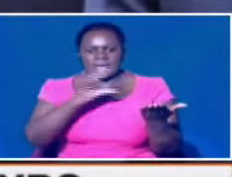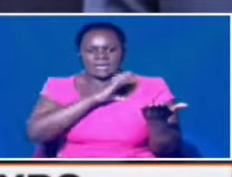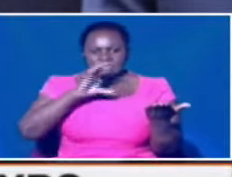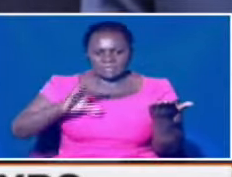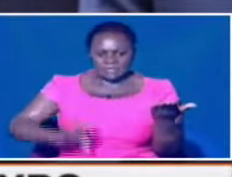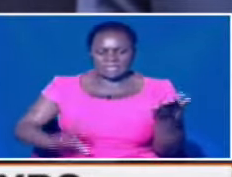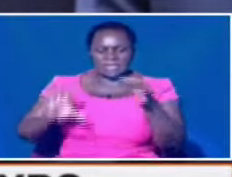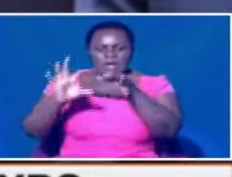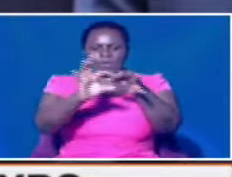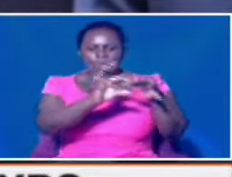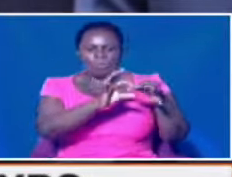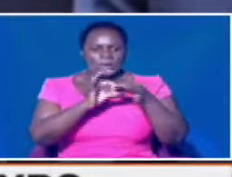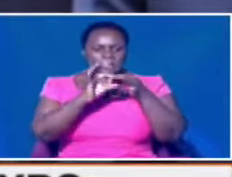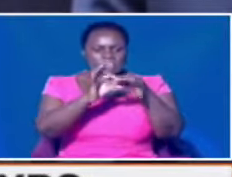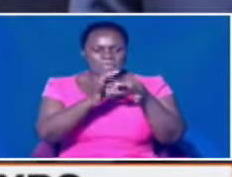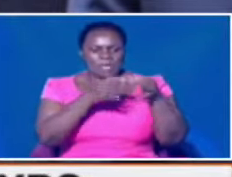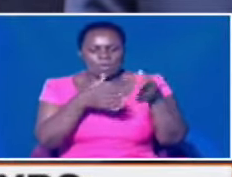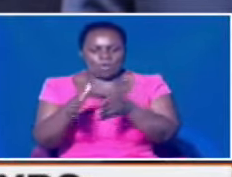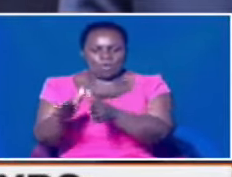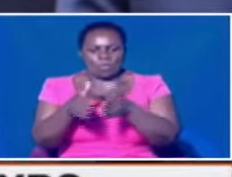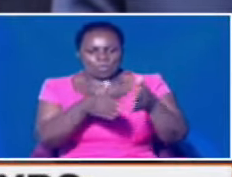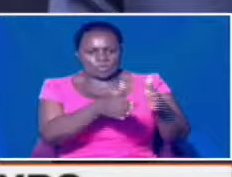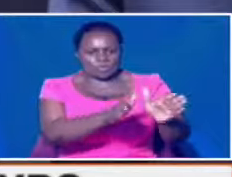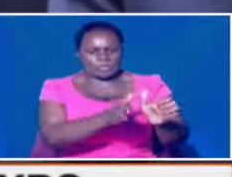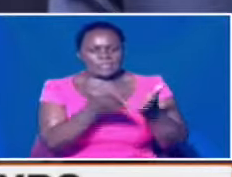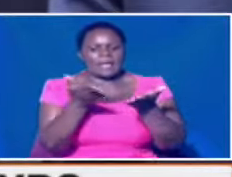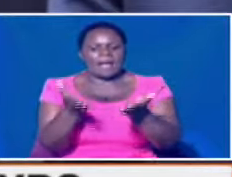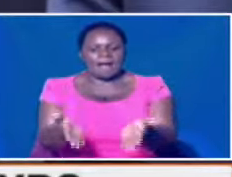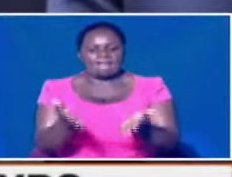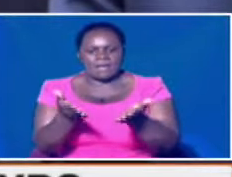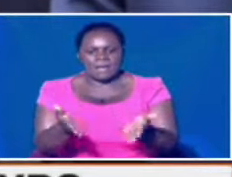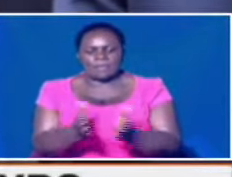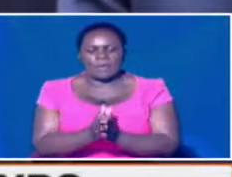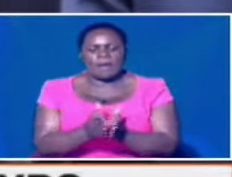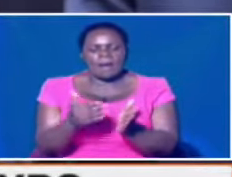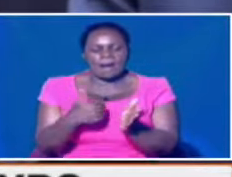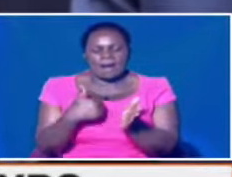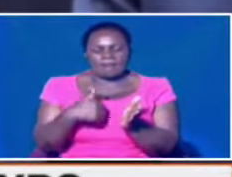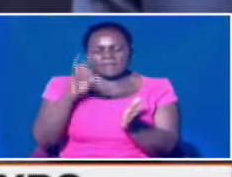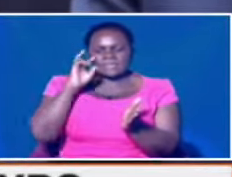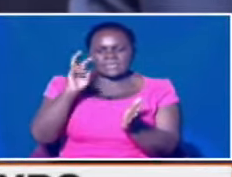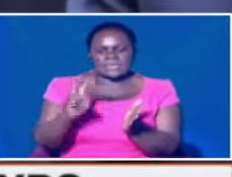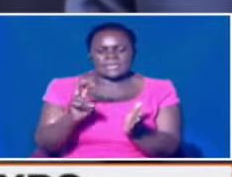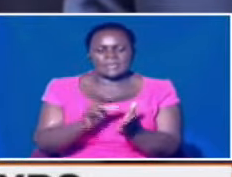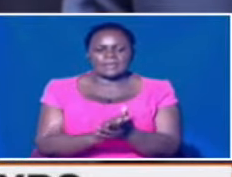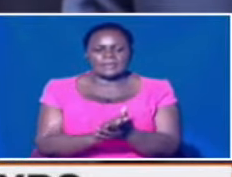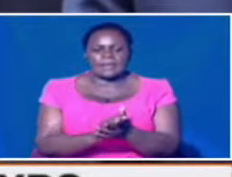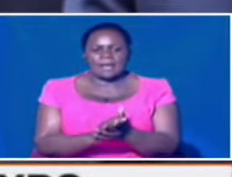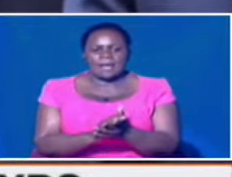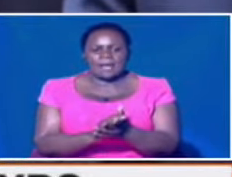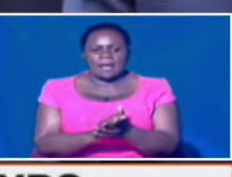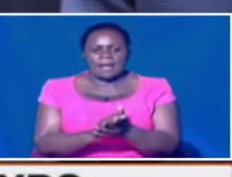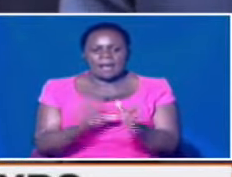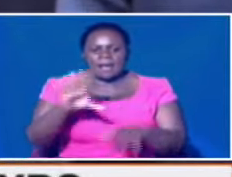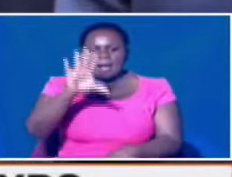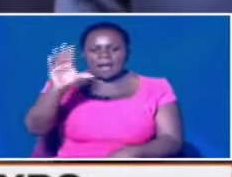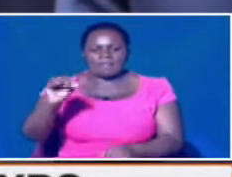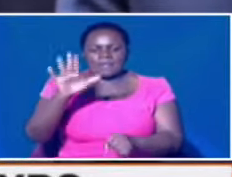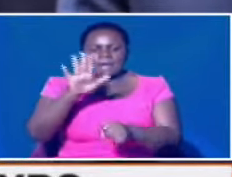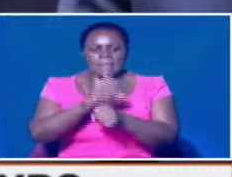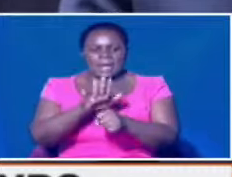Africa-China cooperation, the opportunities that are available. We have seen that Africa has a lot